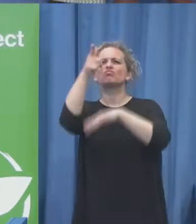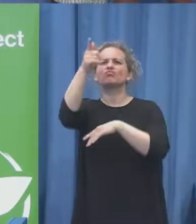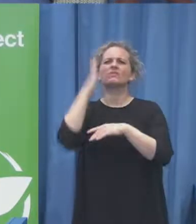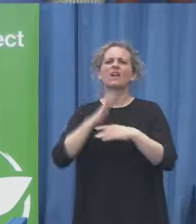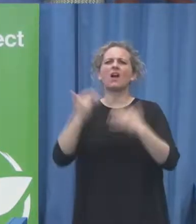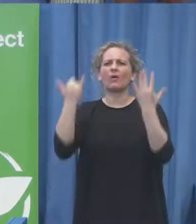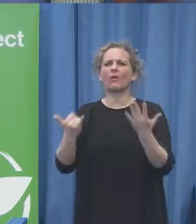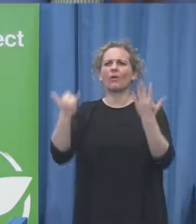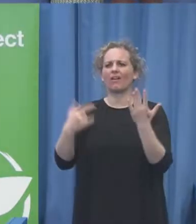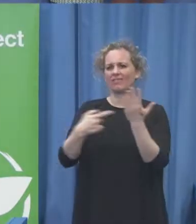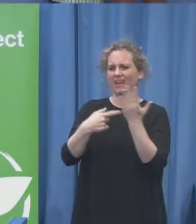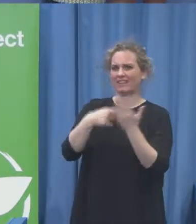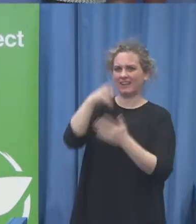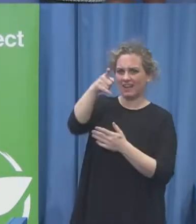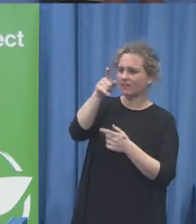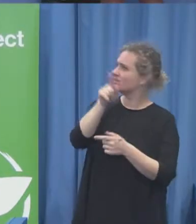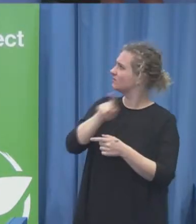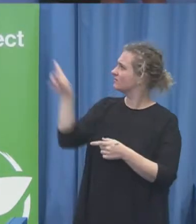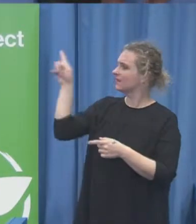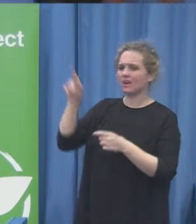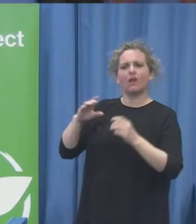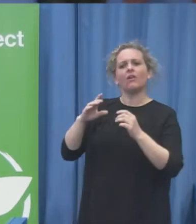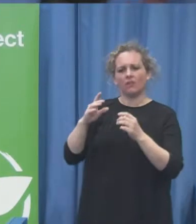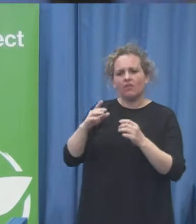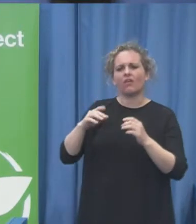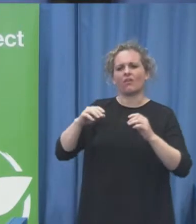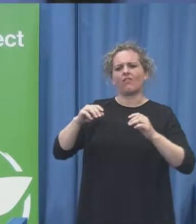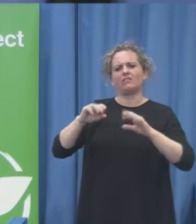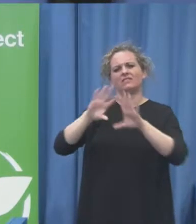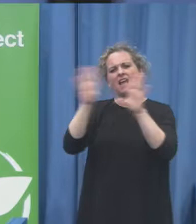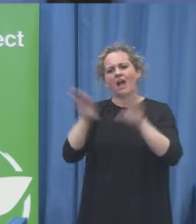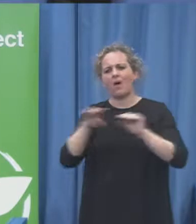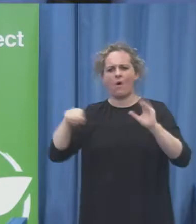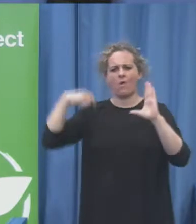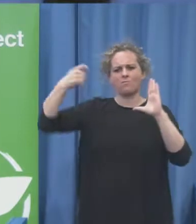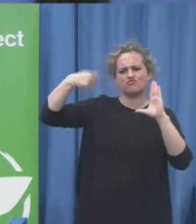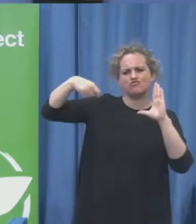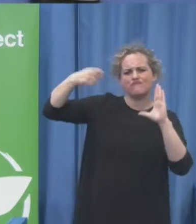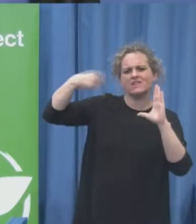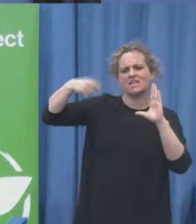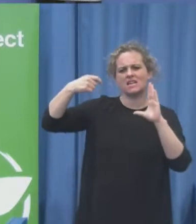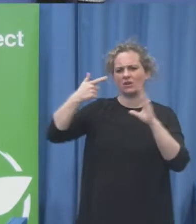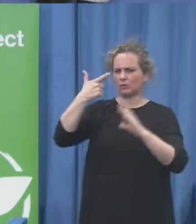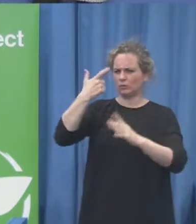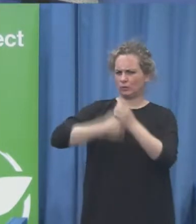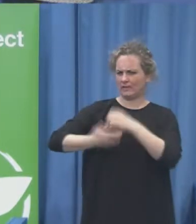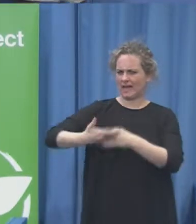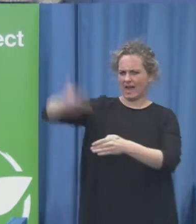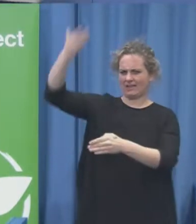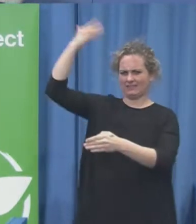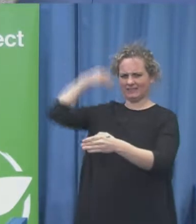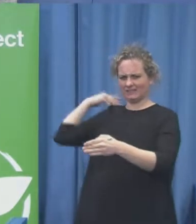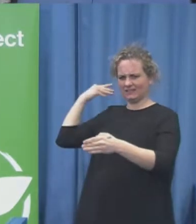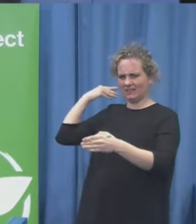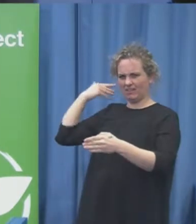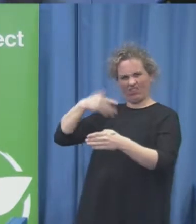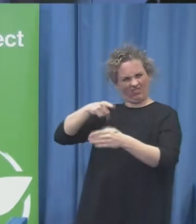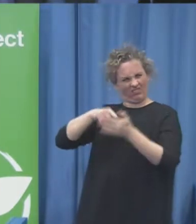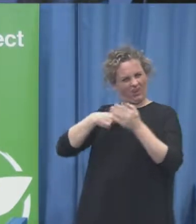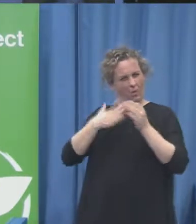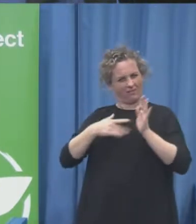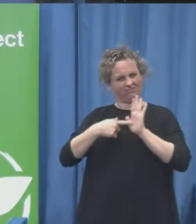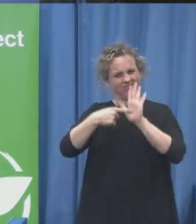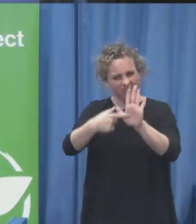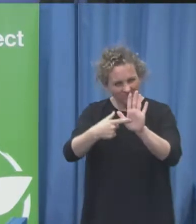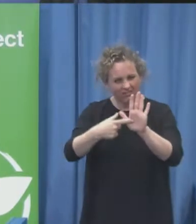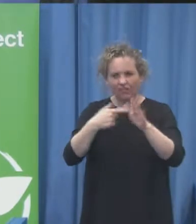guys? So this is the Judy Human film that we weren't able to run properly. yesterday, but we have it all sorted. So we're going to